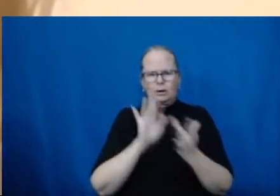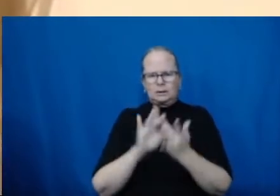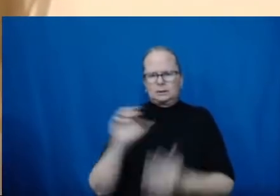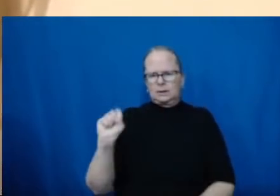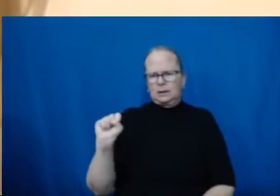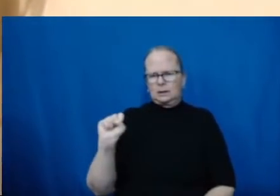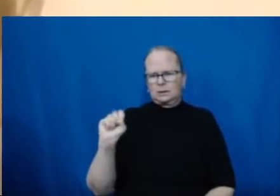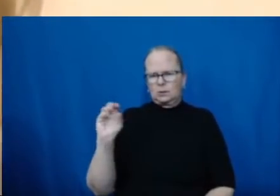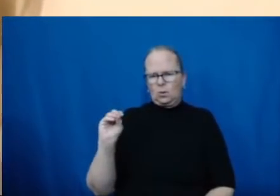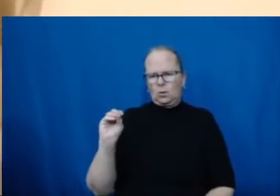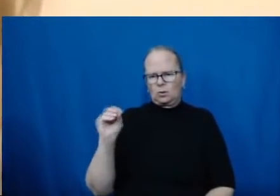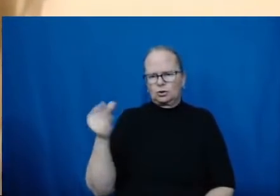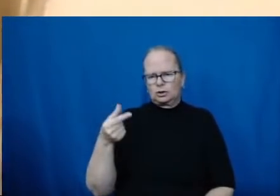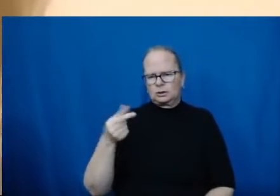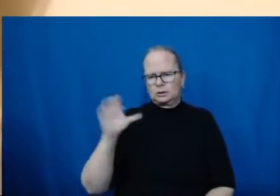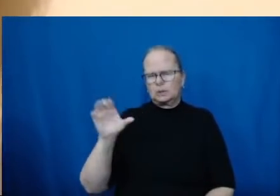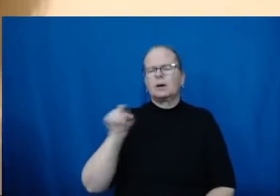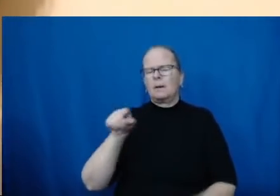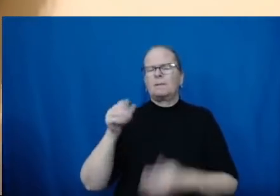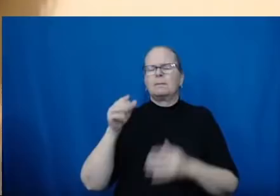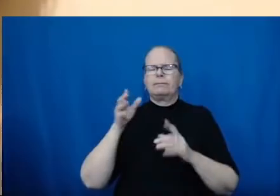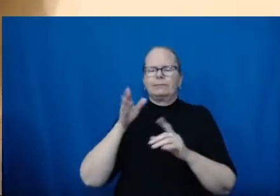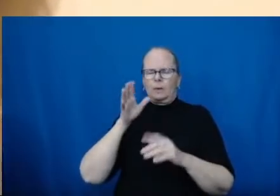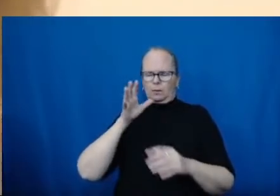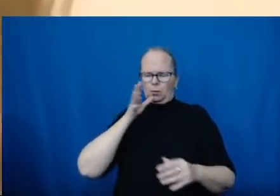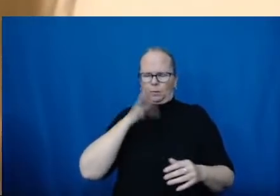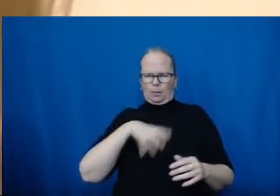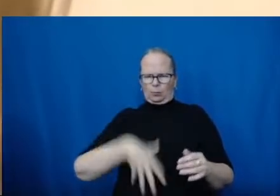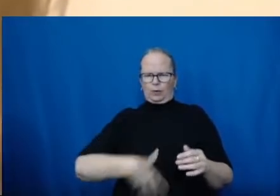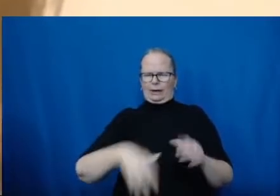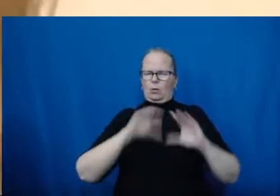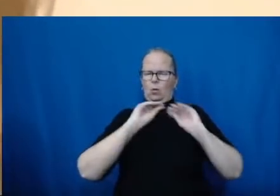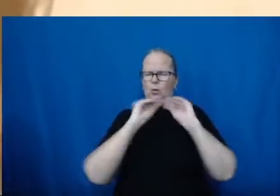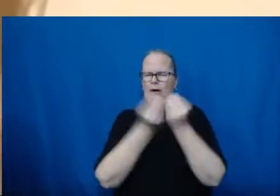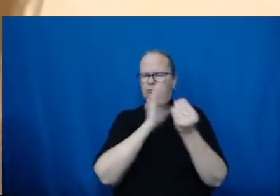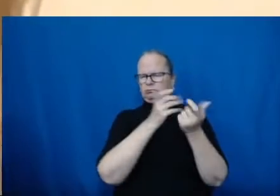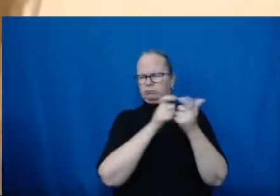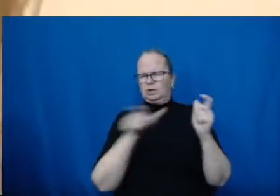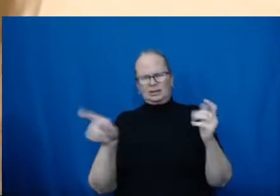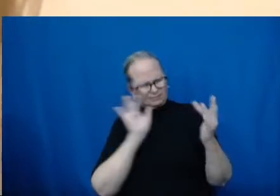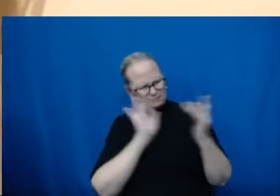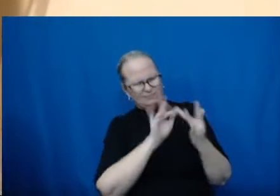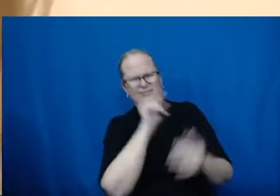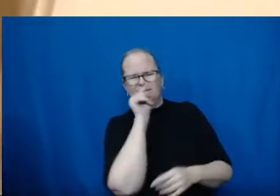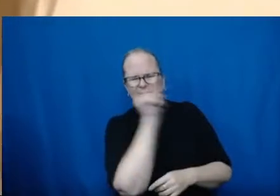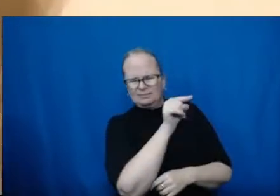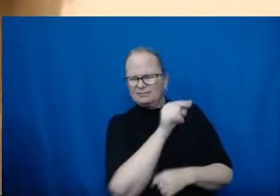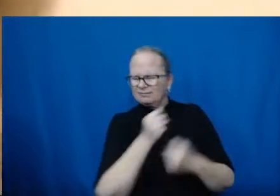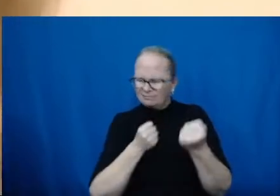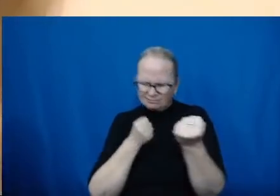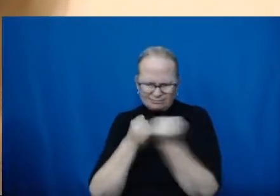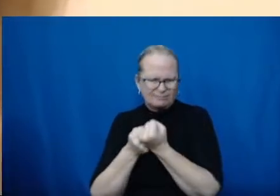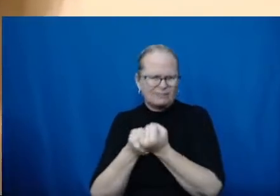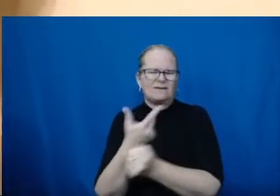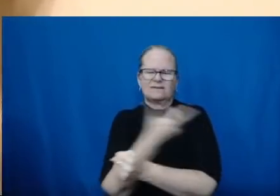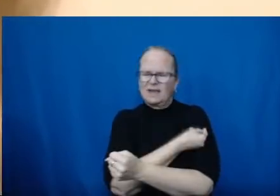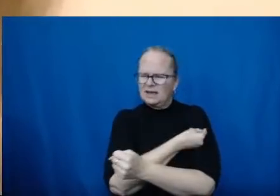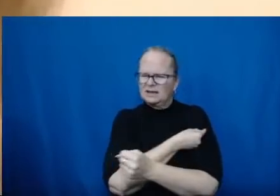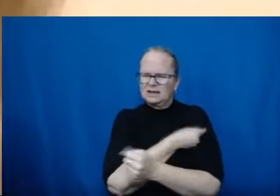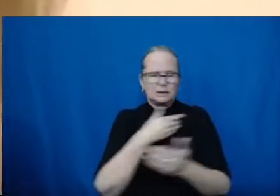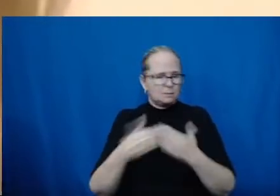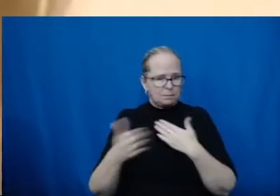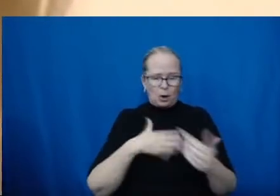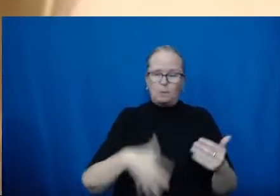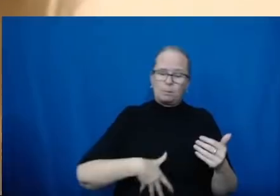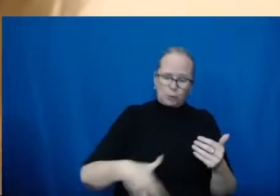pregnancy. And if you are somebody who has had a vaccine in pregnancy, share your experience with people who may be